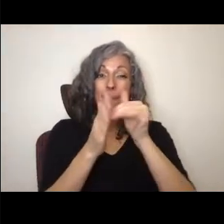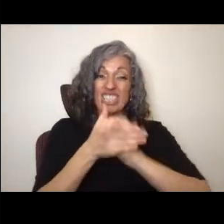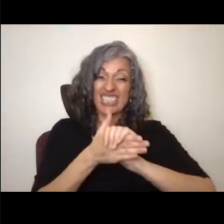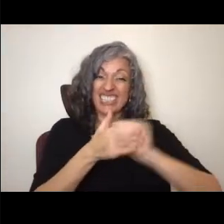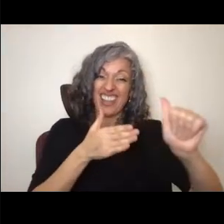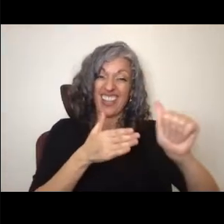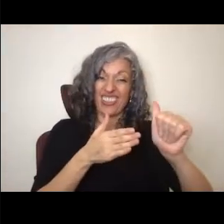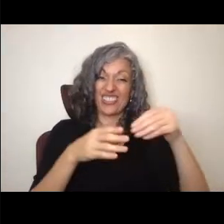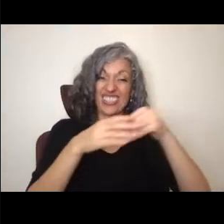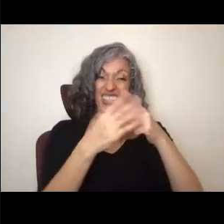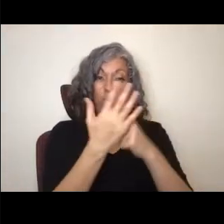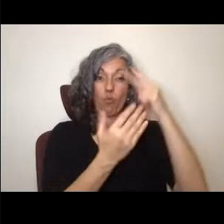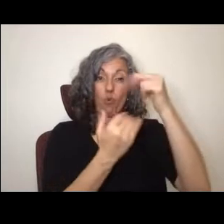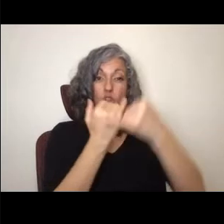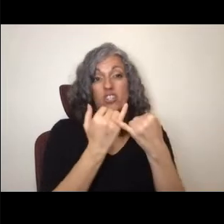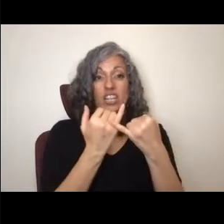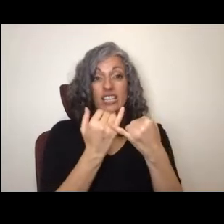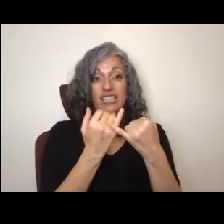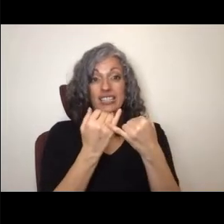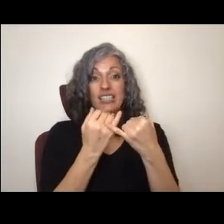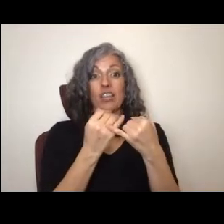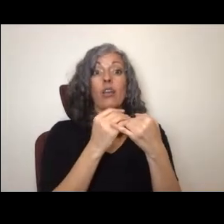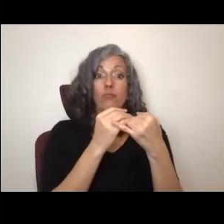projects, which reflect